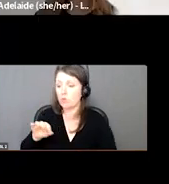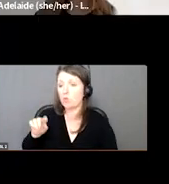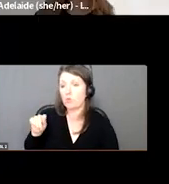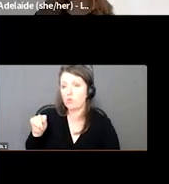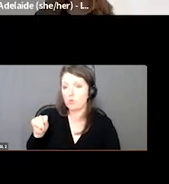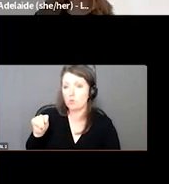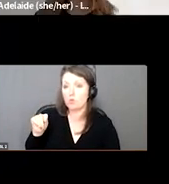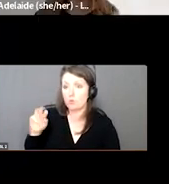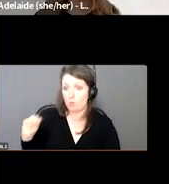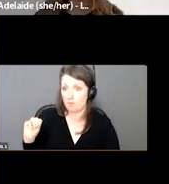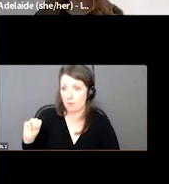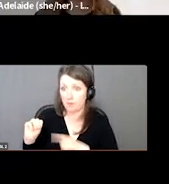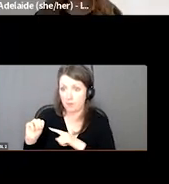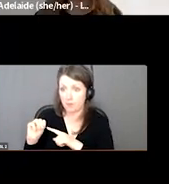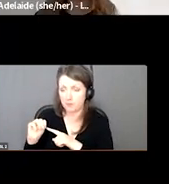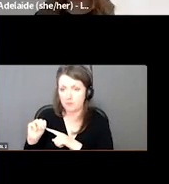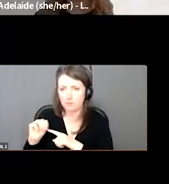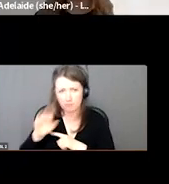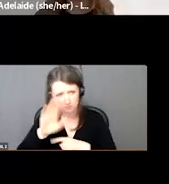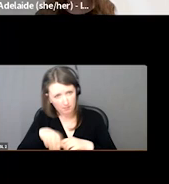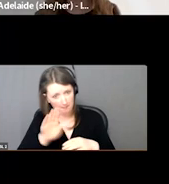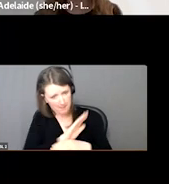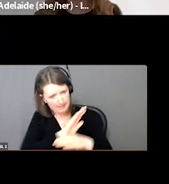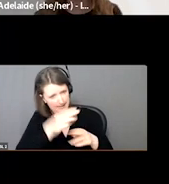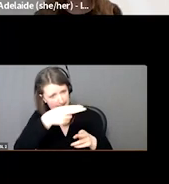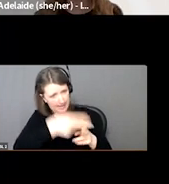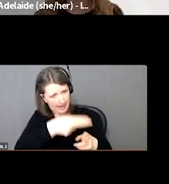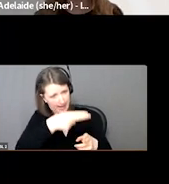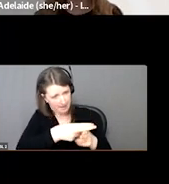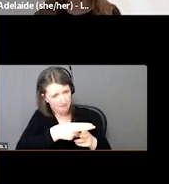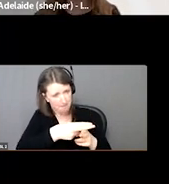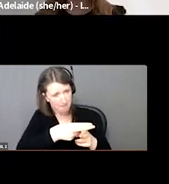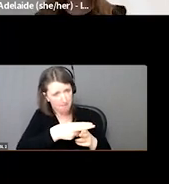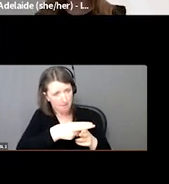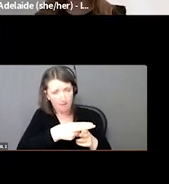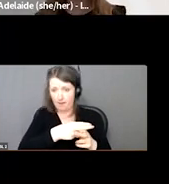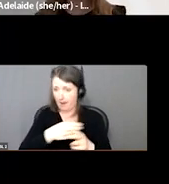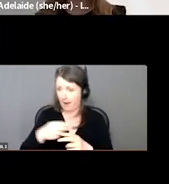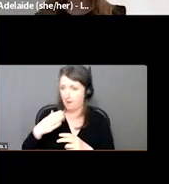business name itself and the tagline separately?